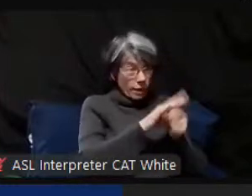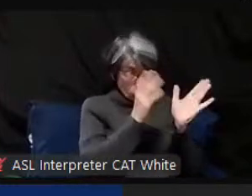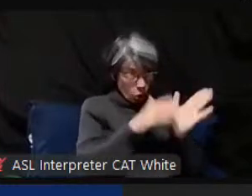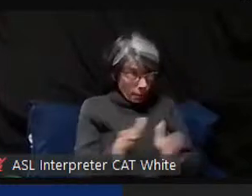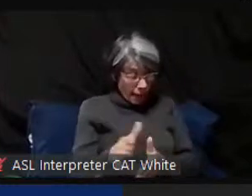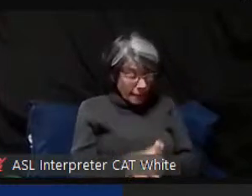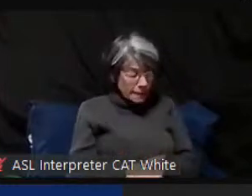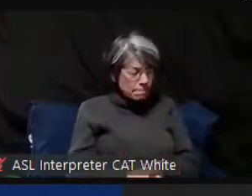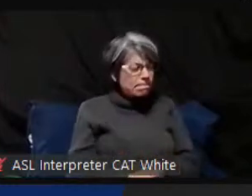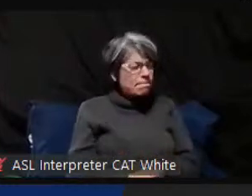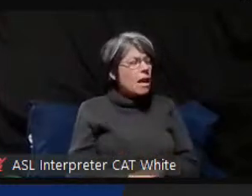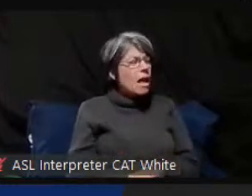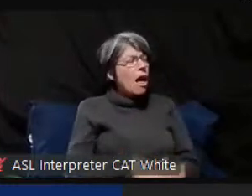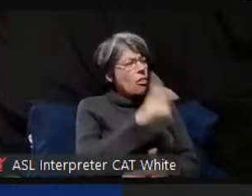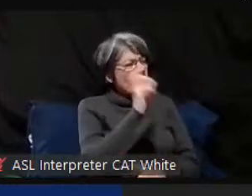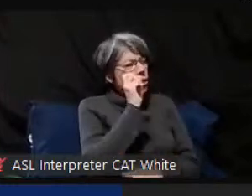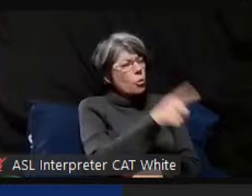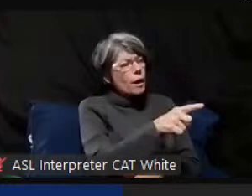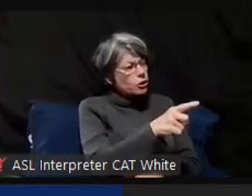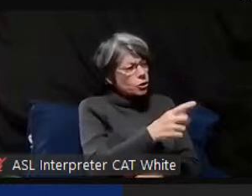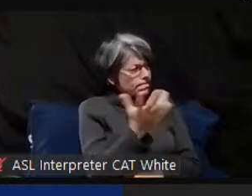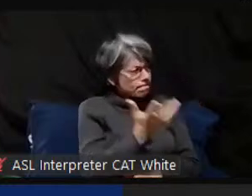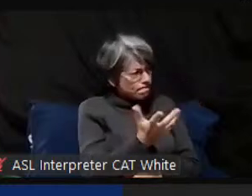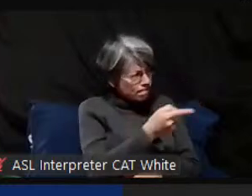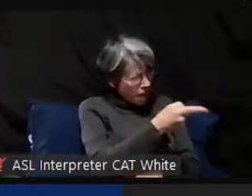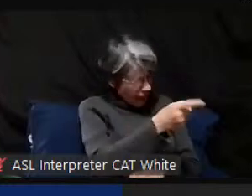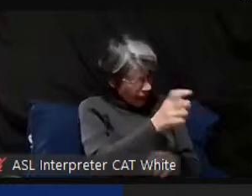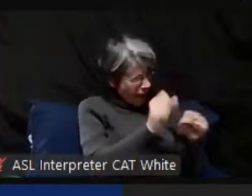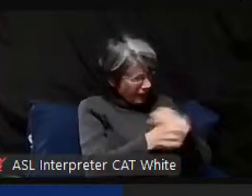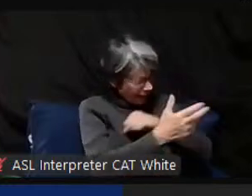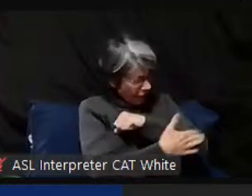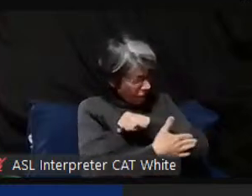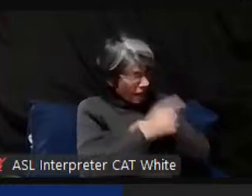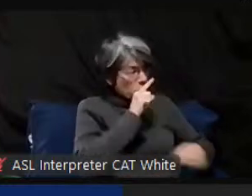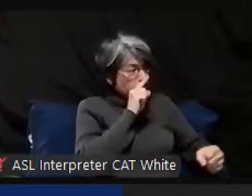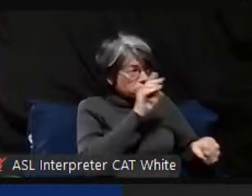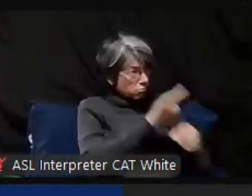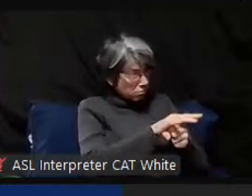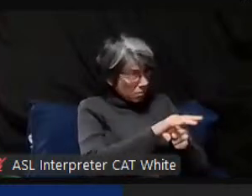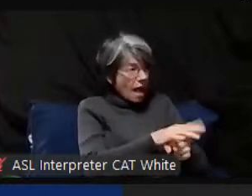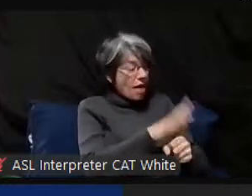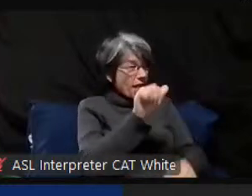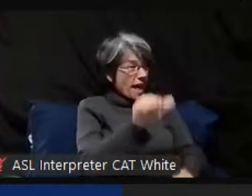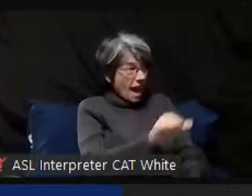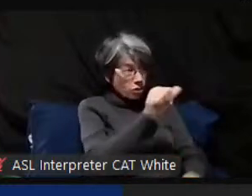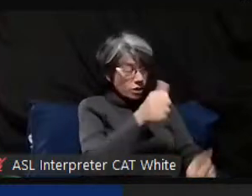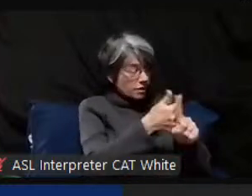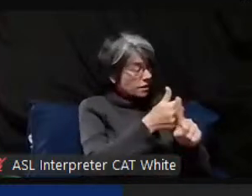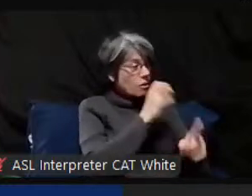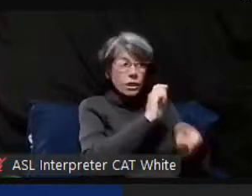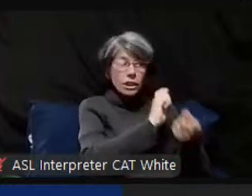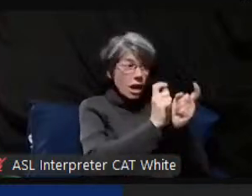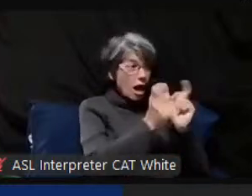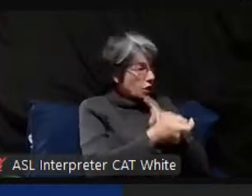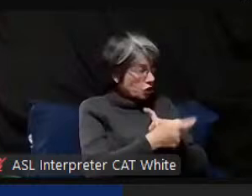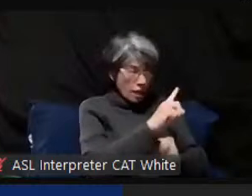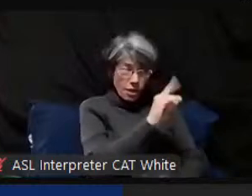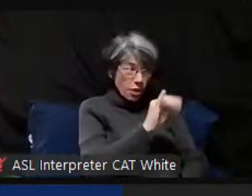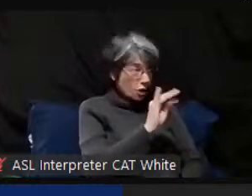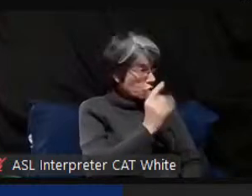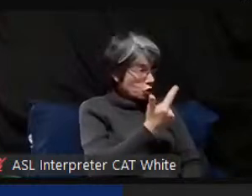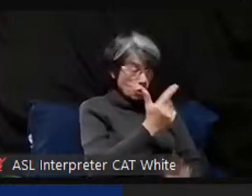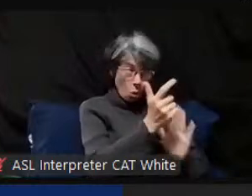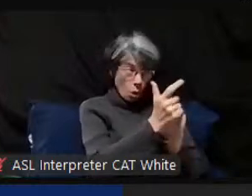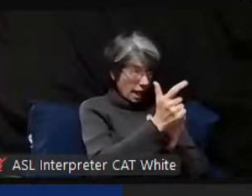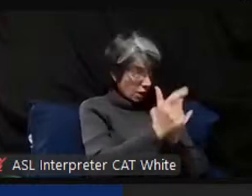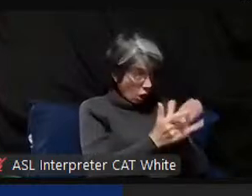planning. The question is, can the county guarantee that Altadena will not change the zoning laws